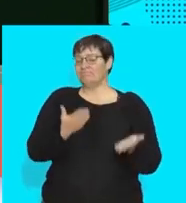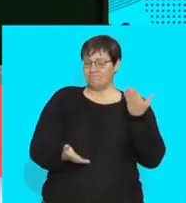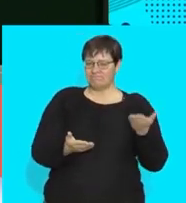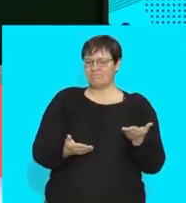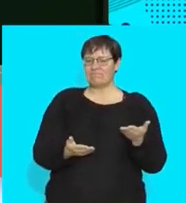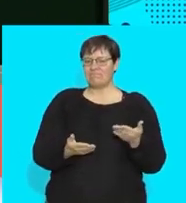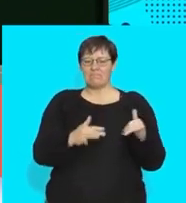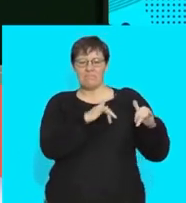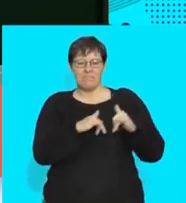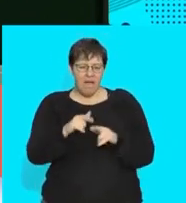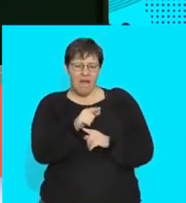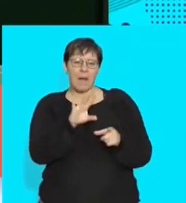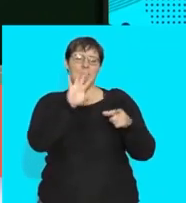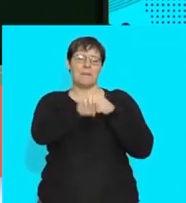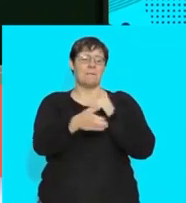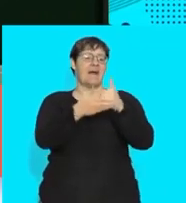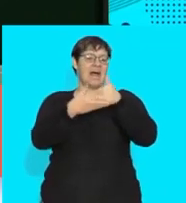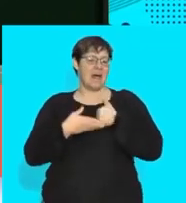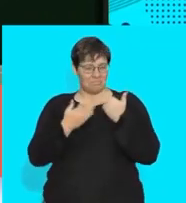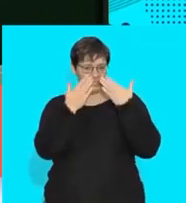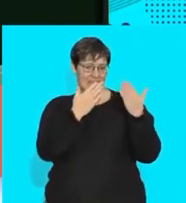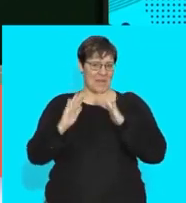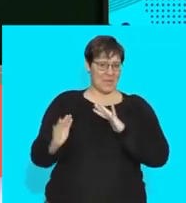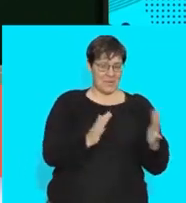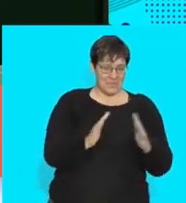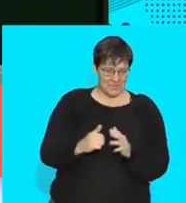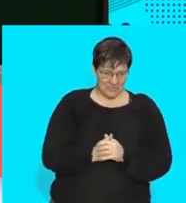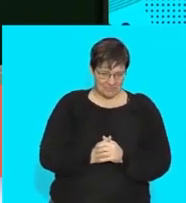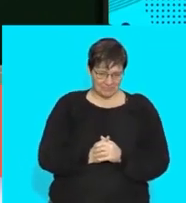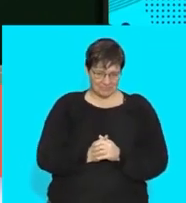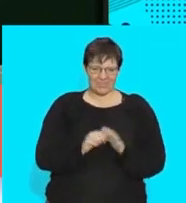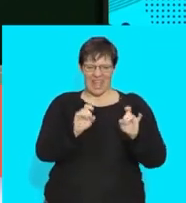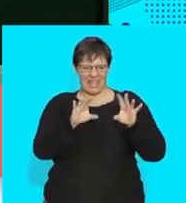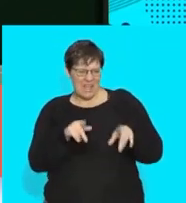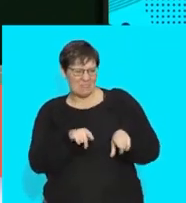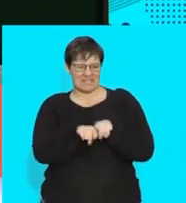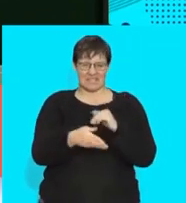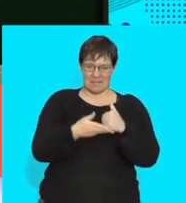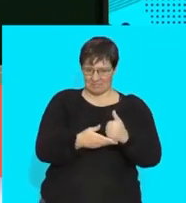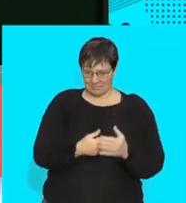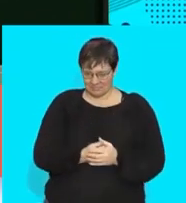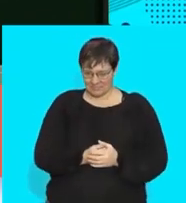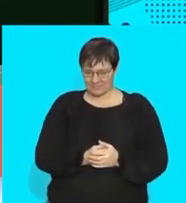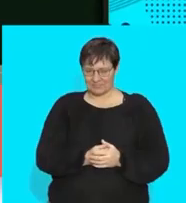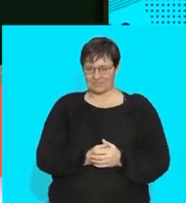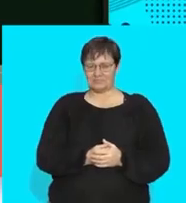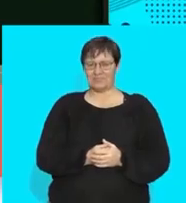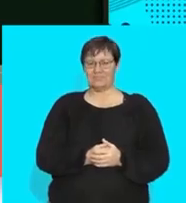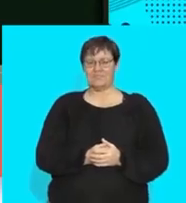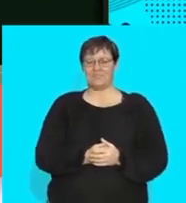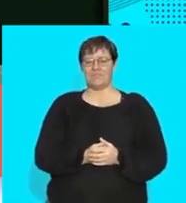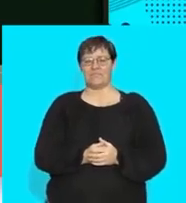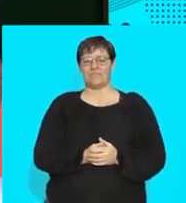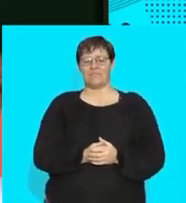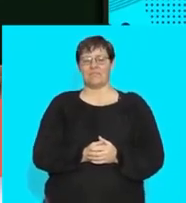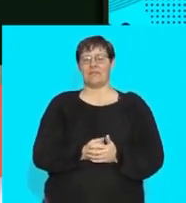that to help you with your studies and with your exams and with your tests. Okay, so if we have a look at what